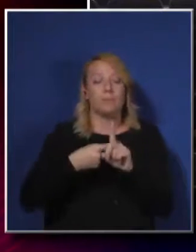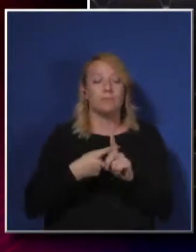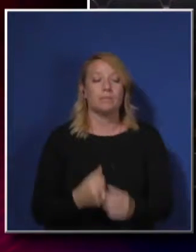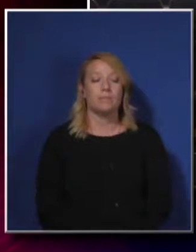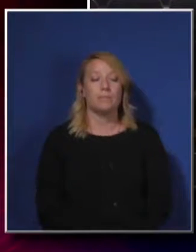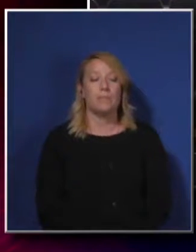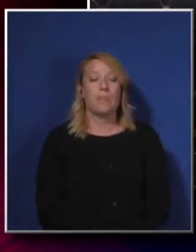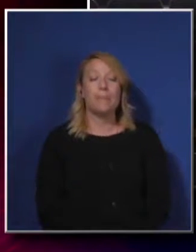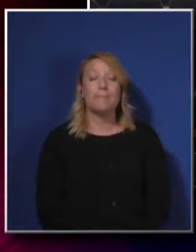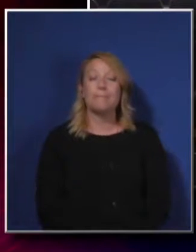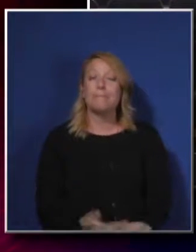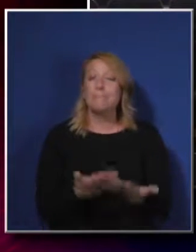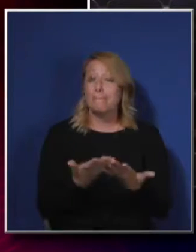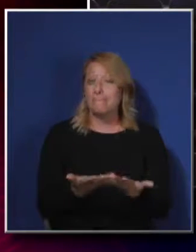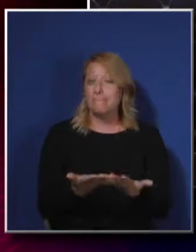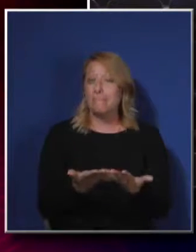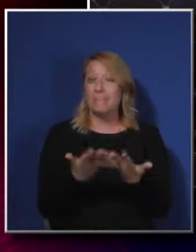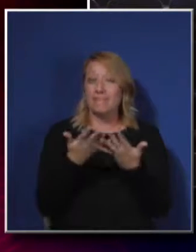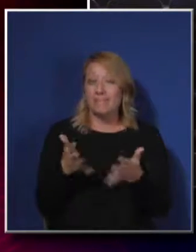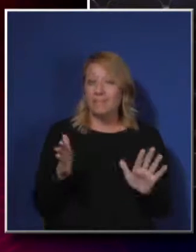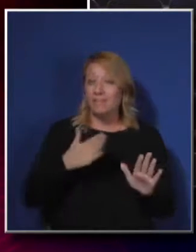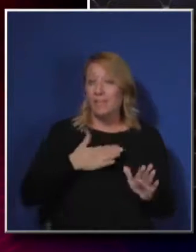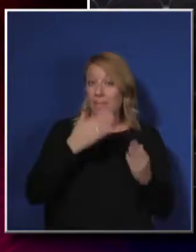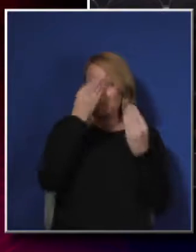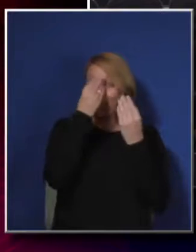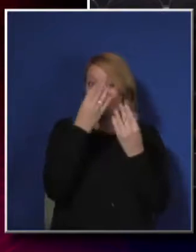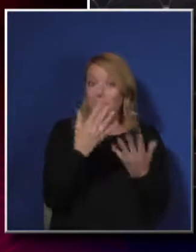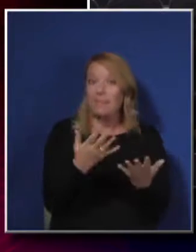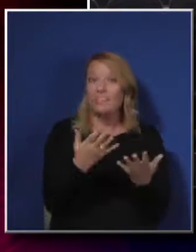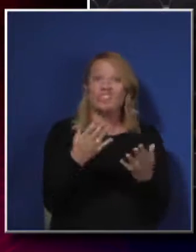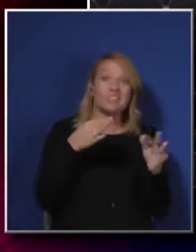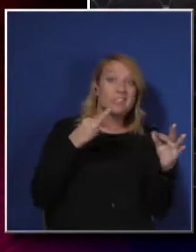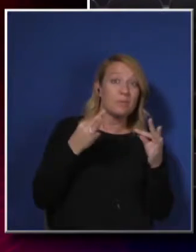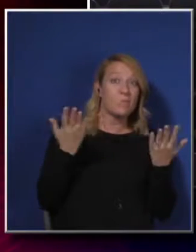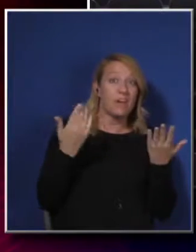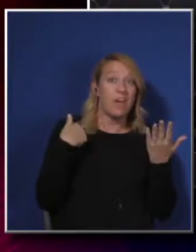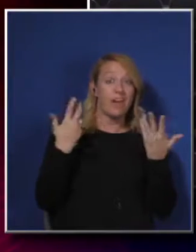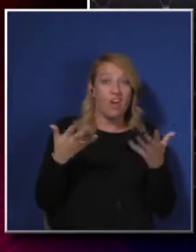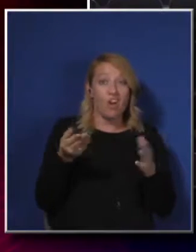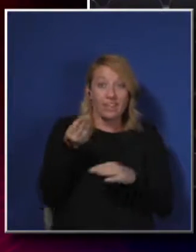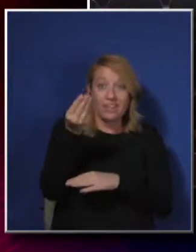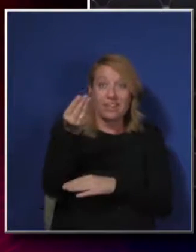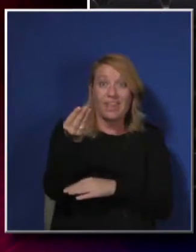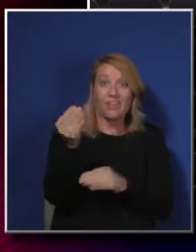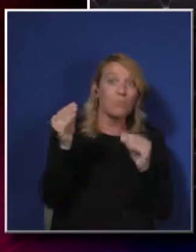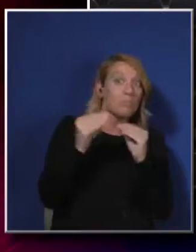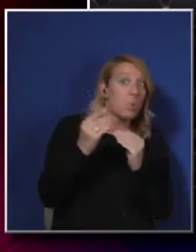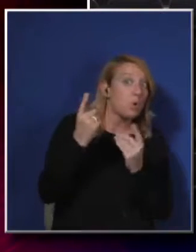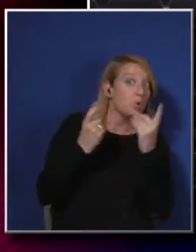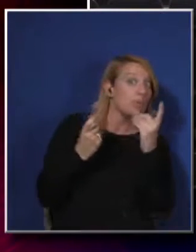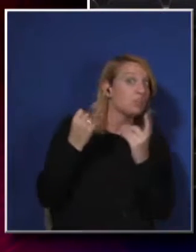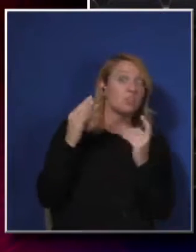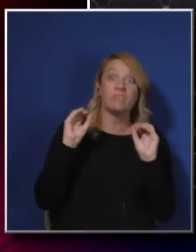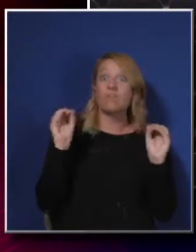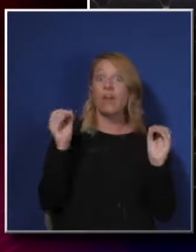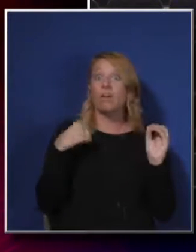That actually concludes the information that I have provided. If there's no further questions, that concludes my report.